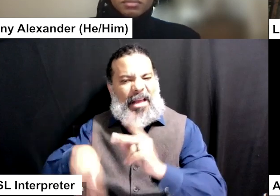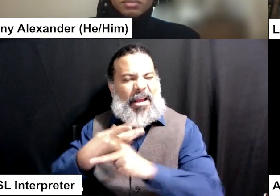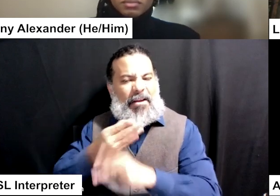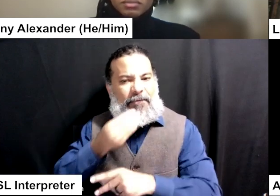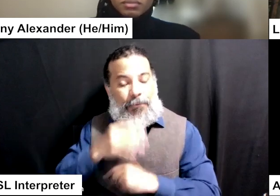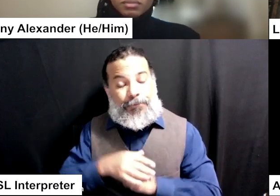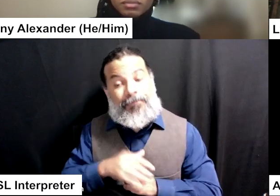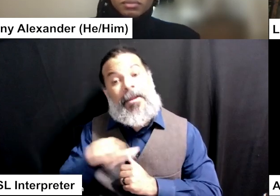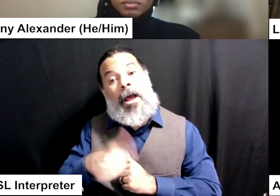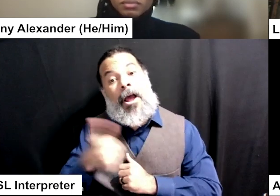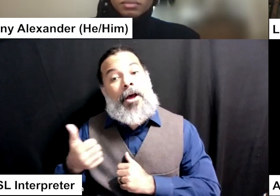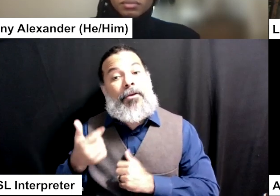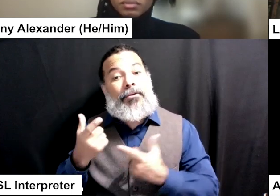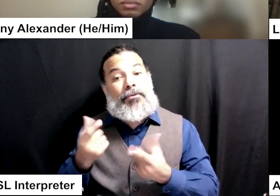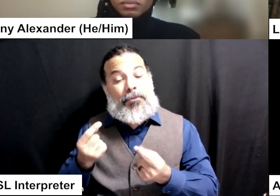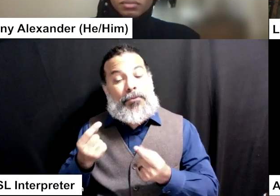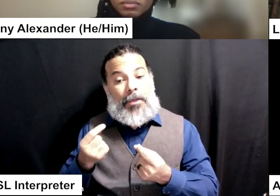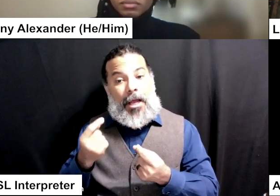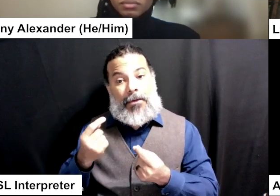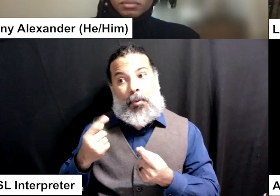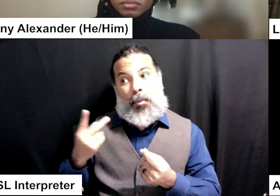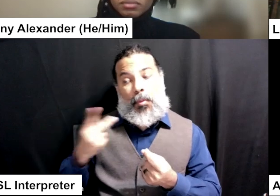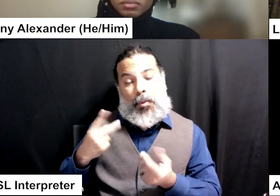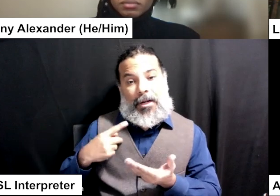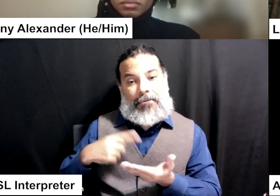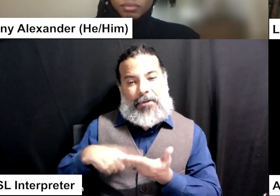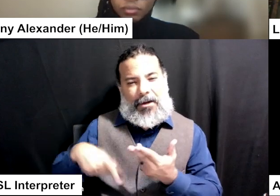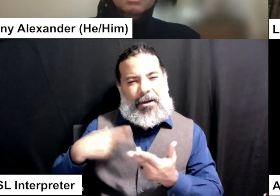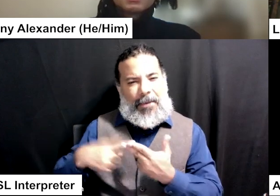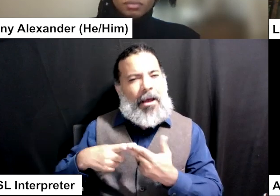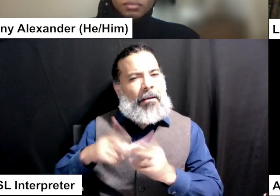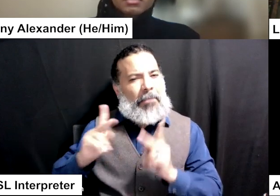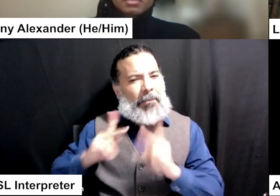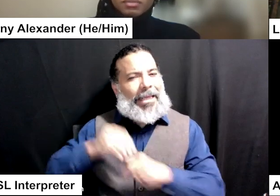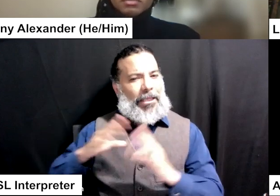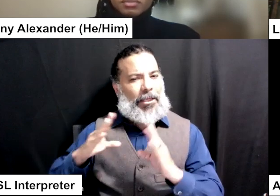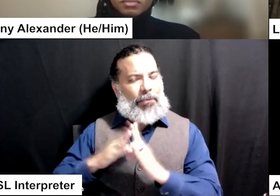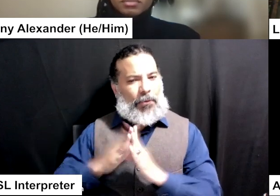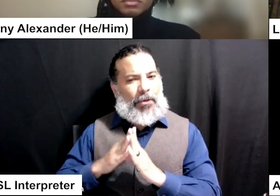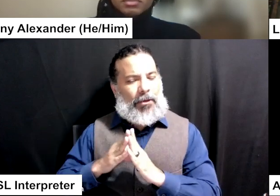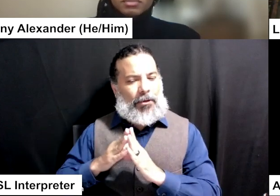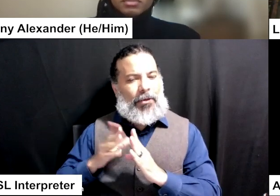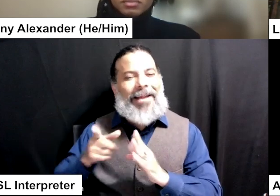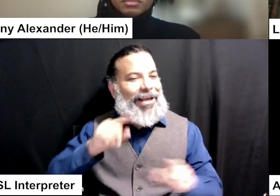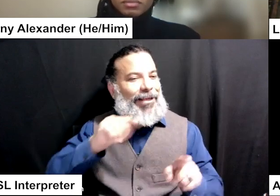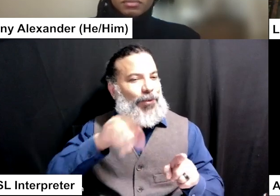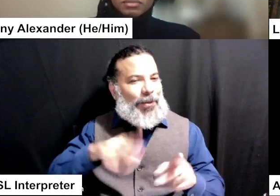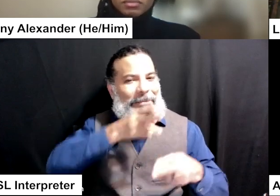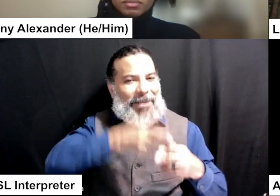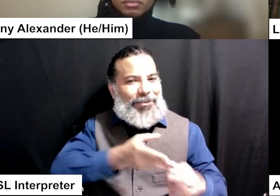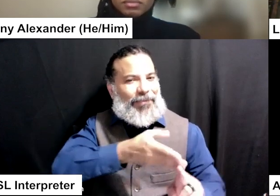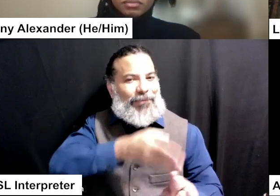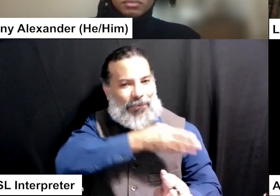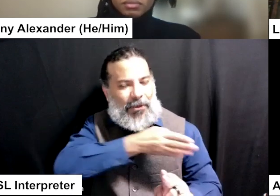another thing that we were doing, and by we I mean folks in the community who mobilized, like Tony mentioned prior, is